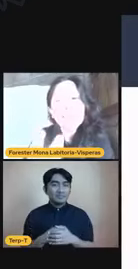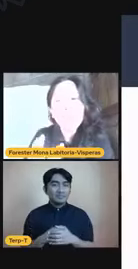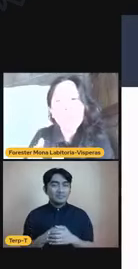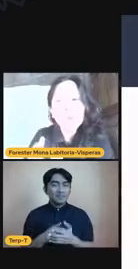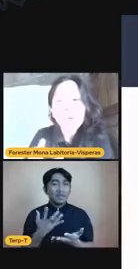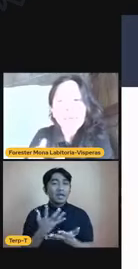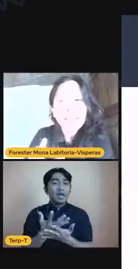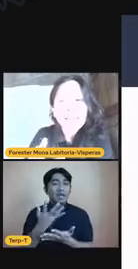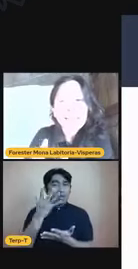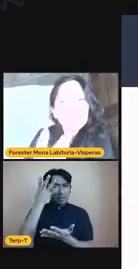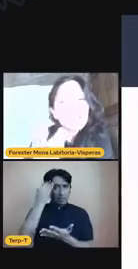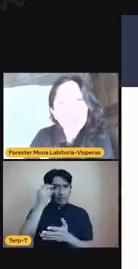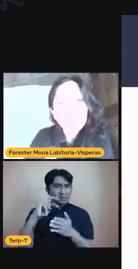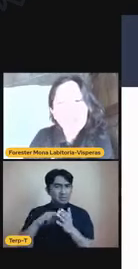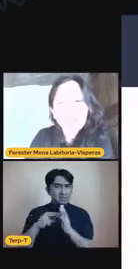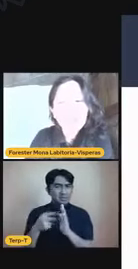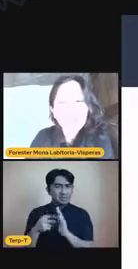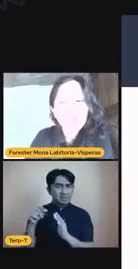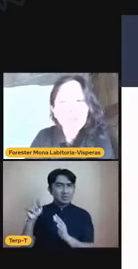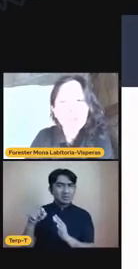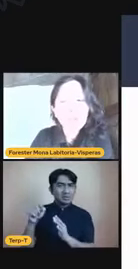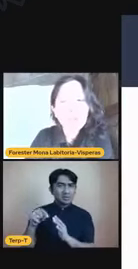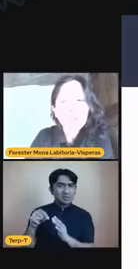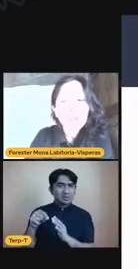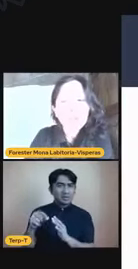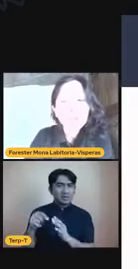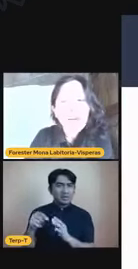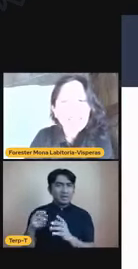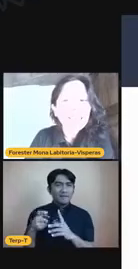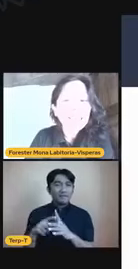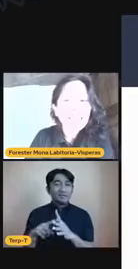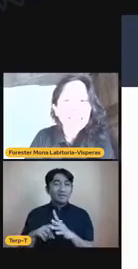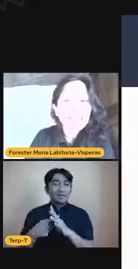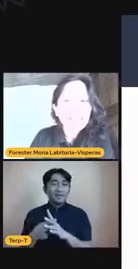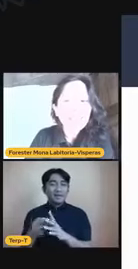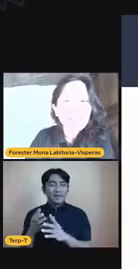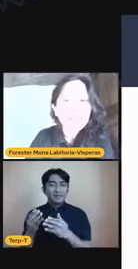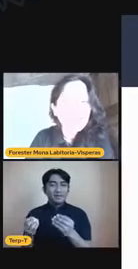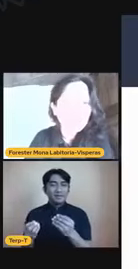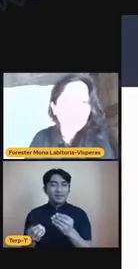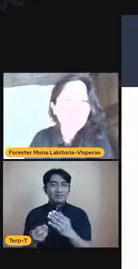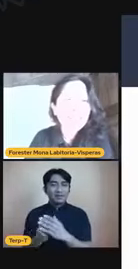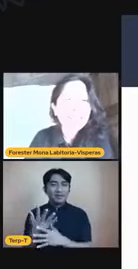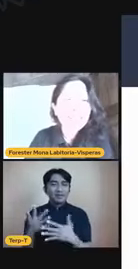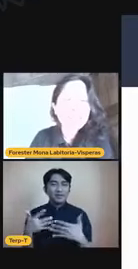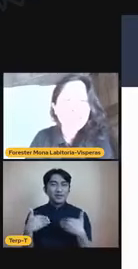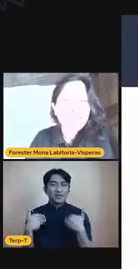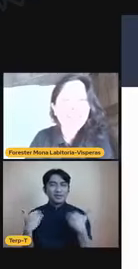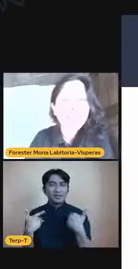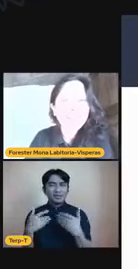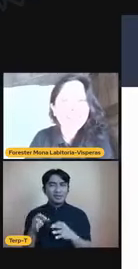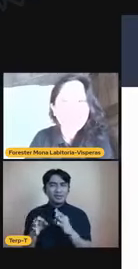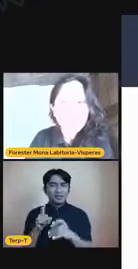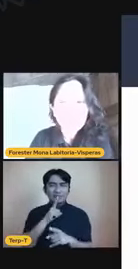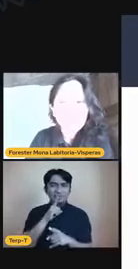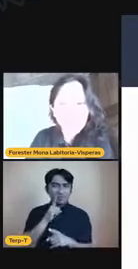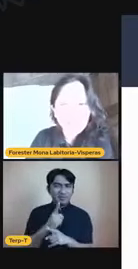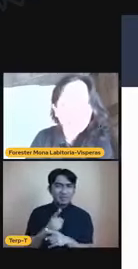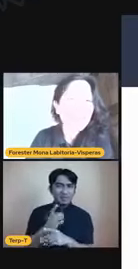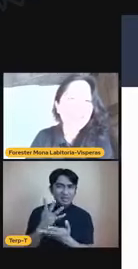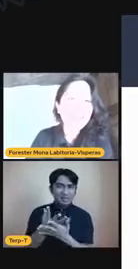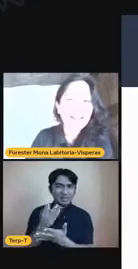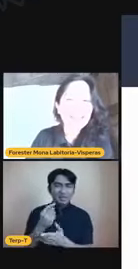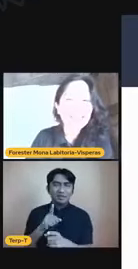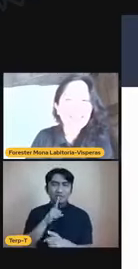yung learning daw po is the fountain of youth. So I think if this is true, this is way cheaper